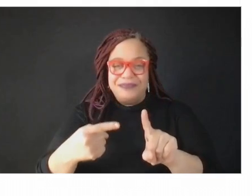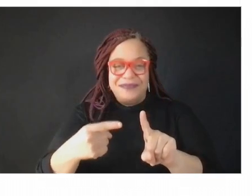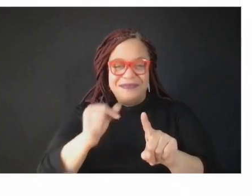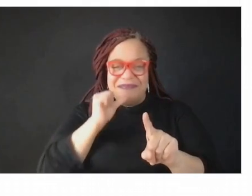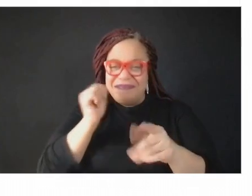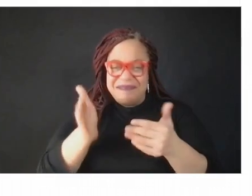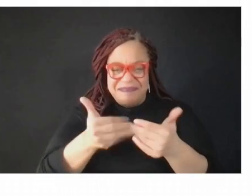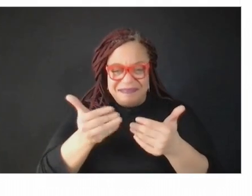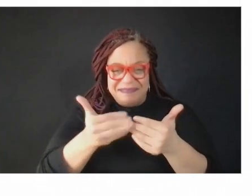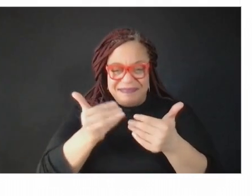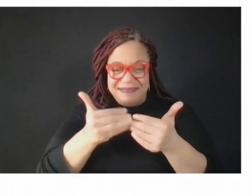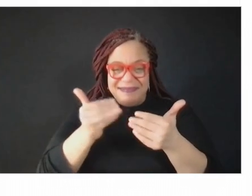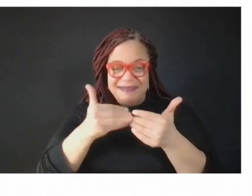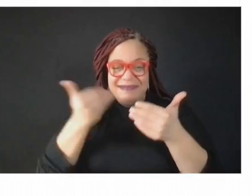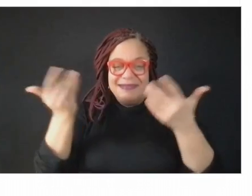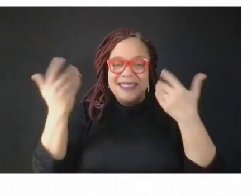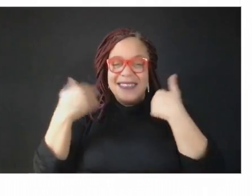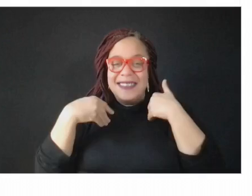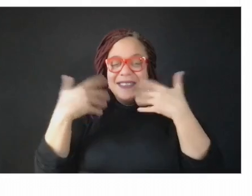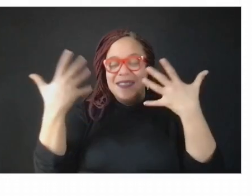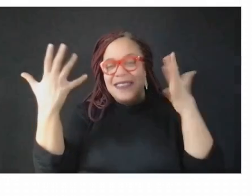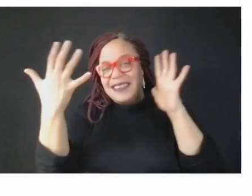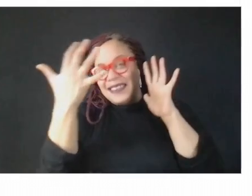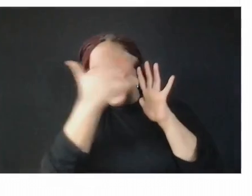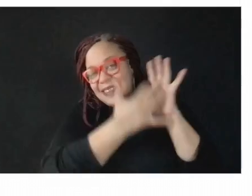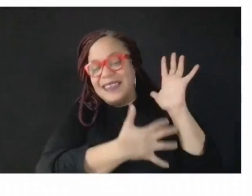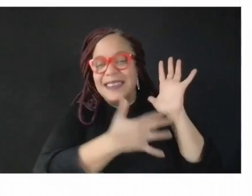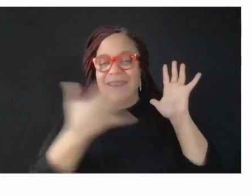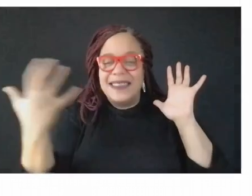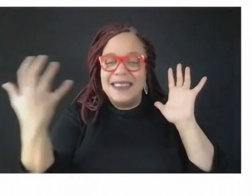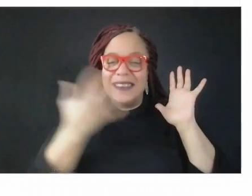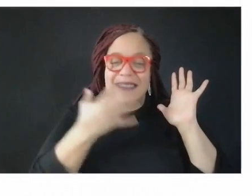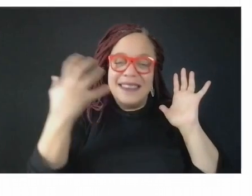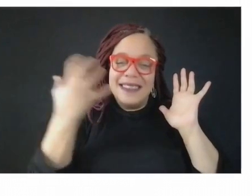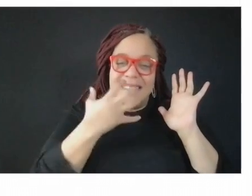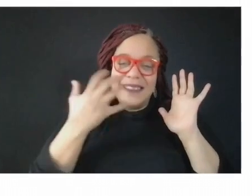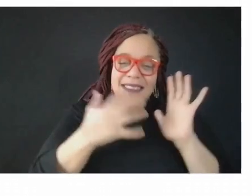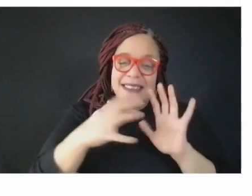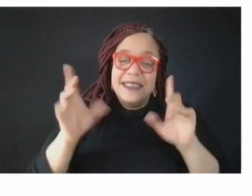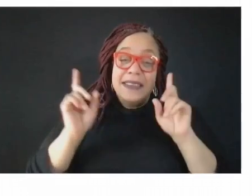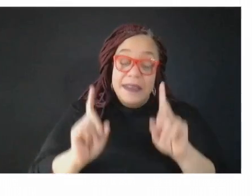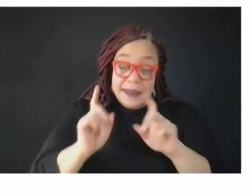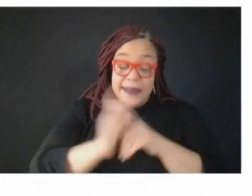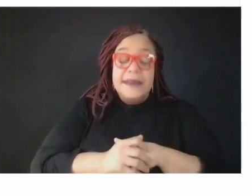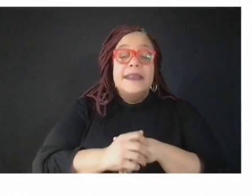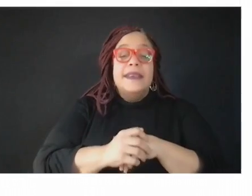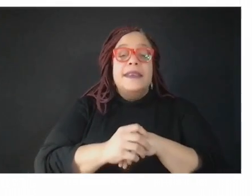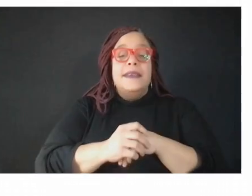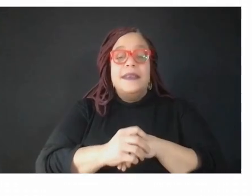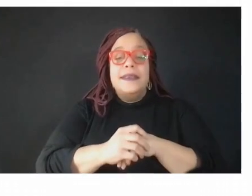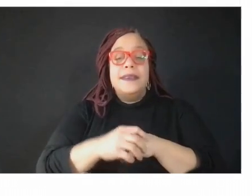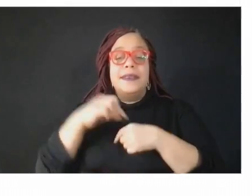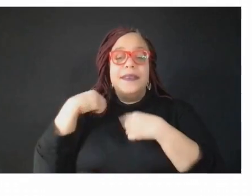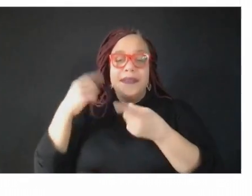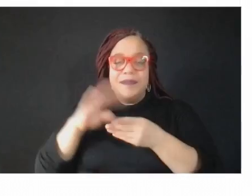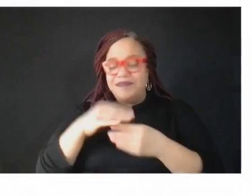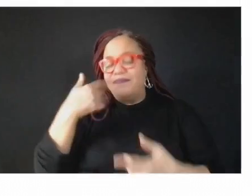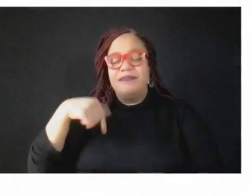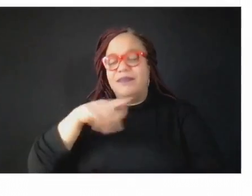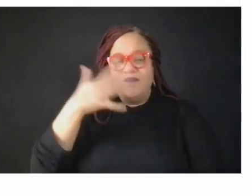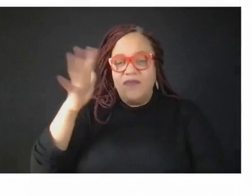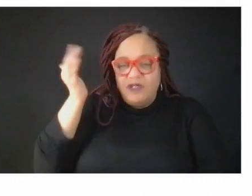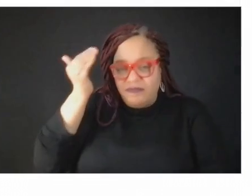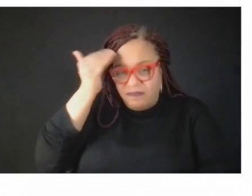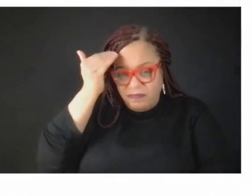here. I mean, certainly what we've heard, and we knew this instinctively, I think, is